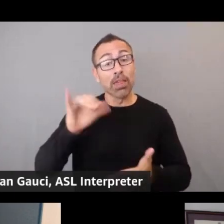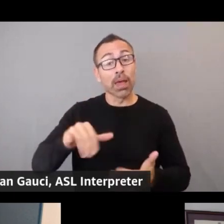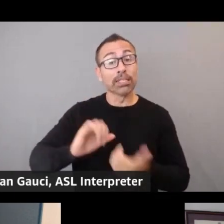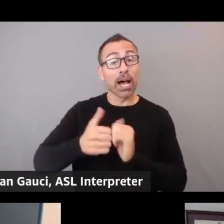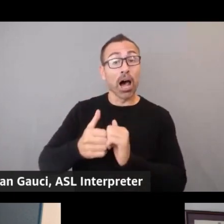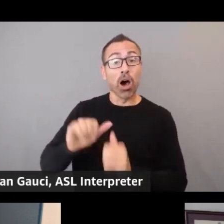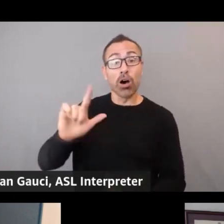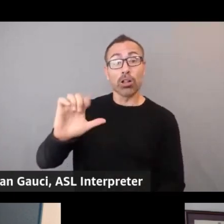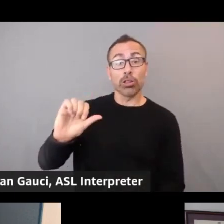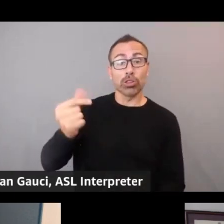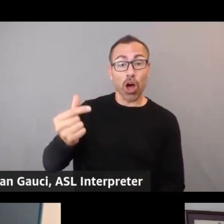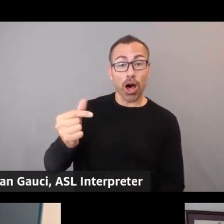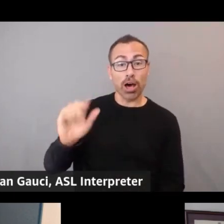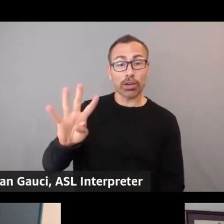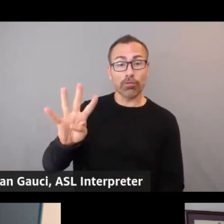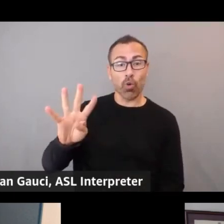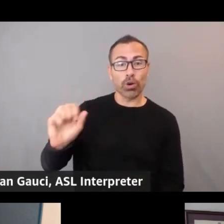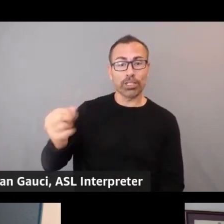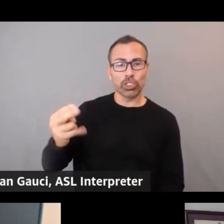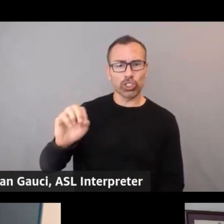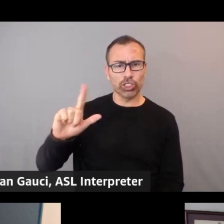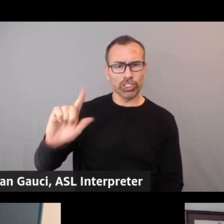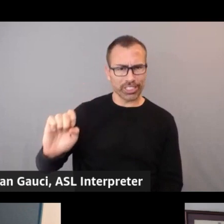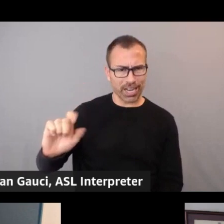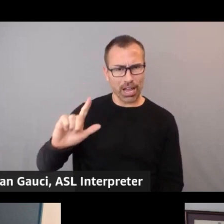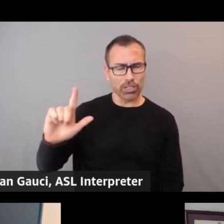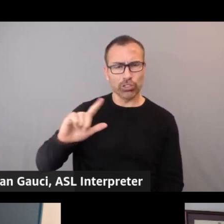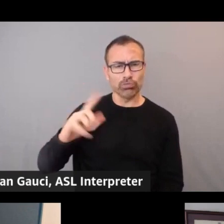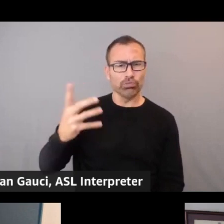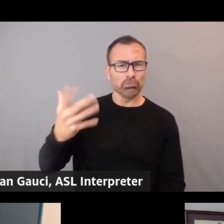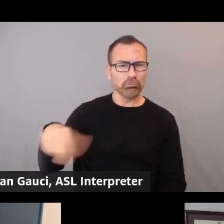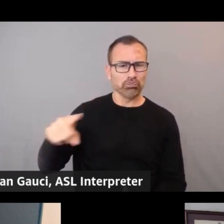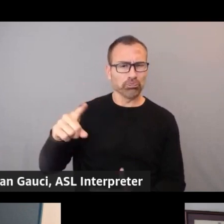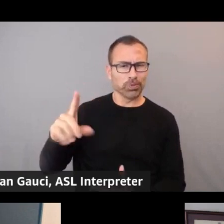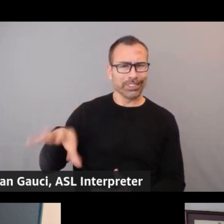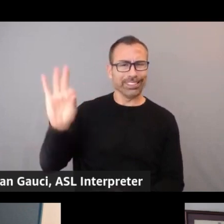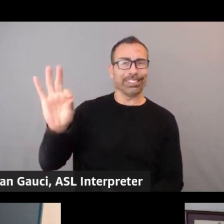would have never been discovered potentially if it were just some